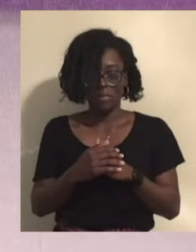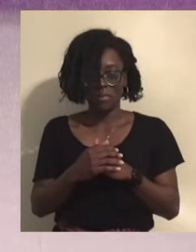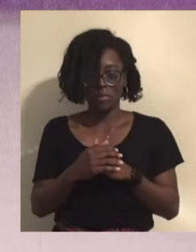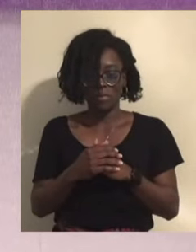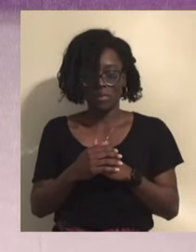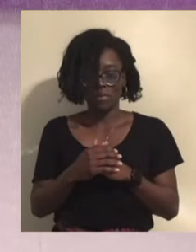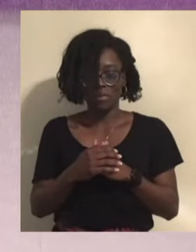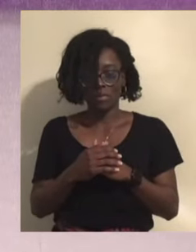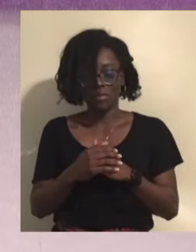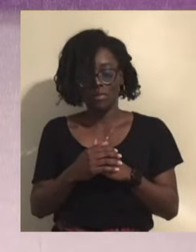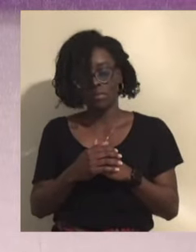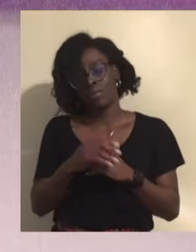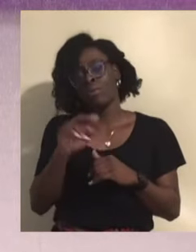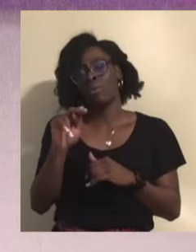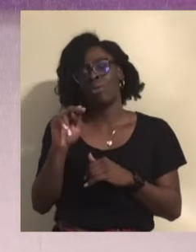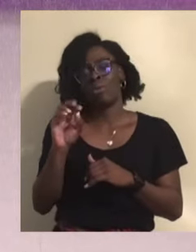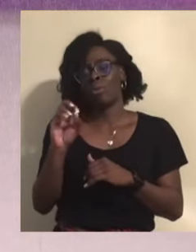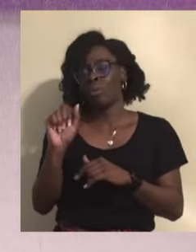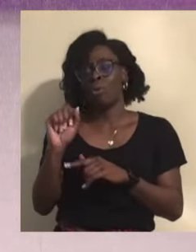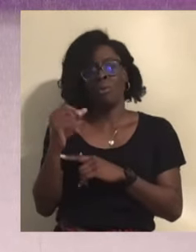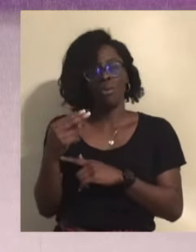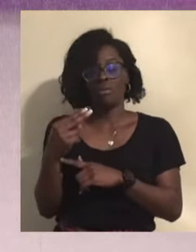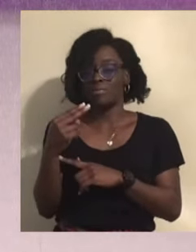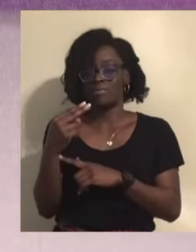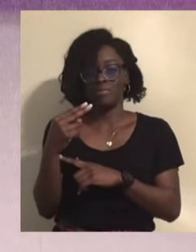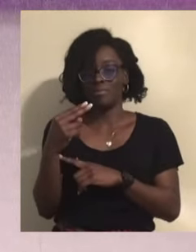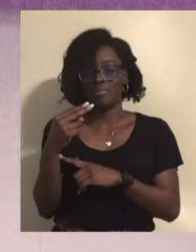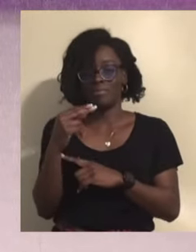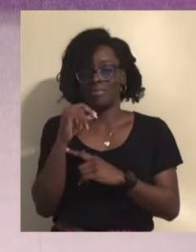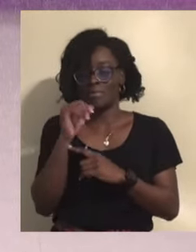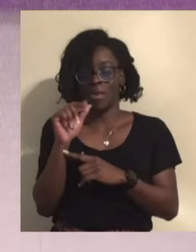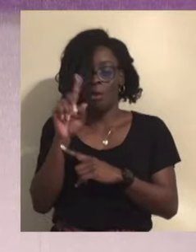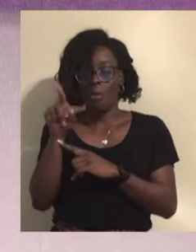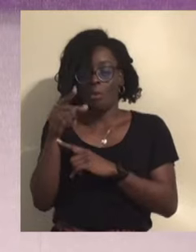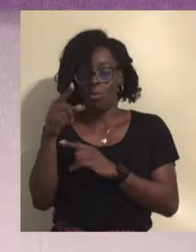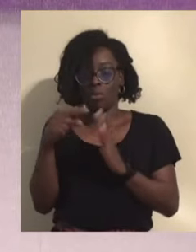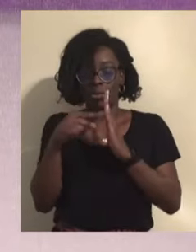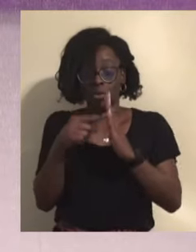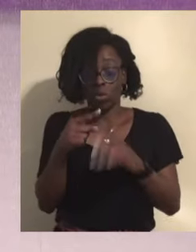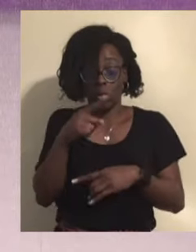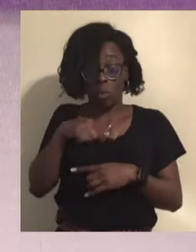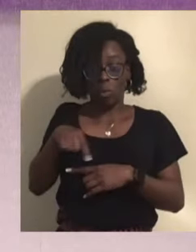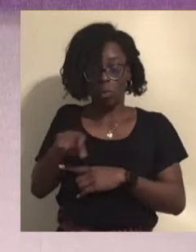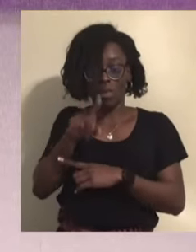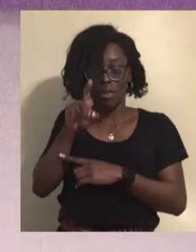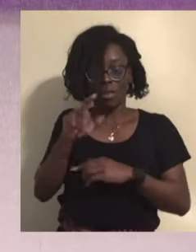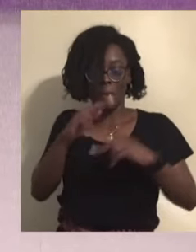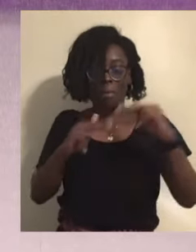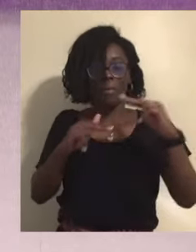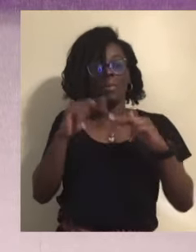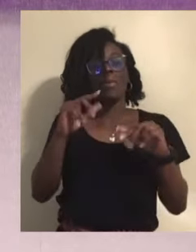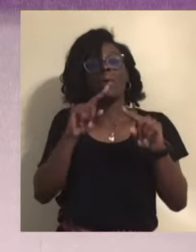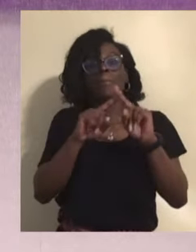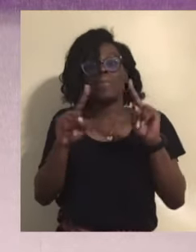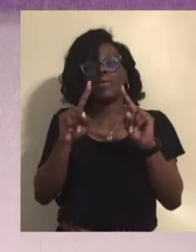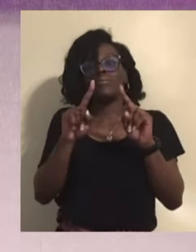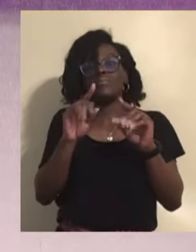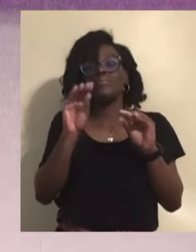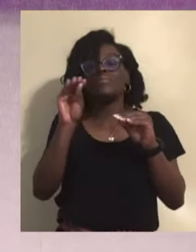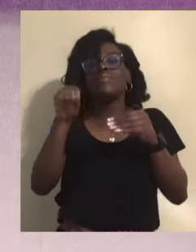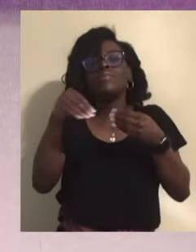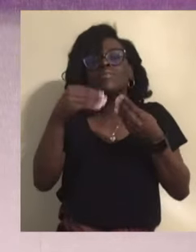Noah doesn't just show us that we need to build, but he gives us clues concerning what